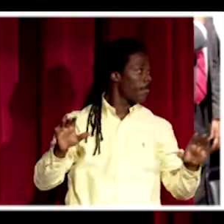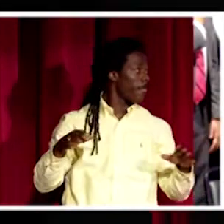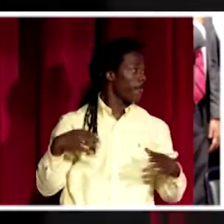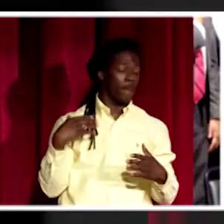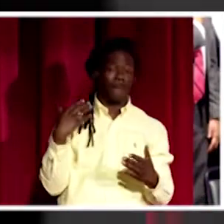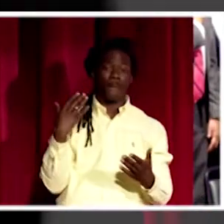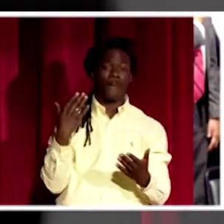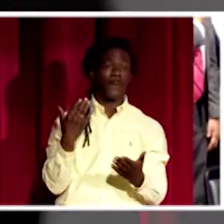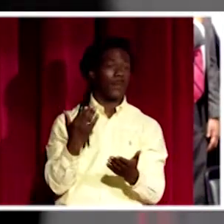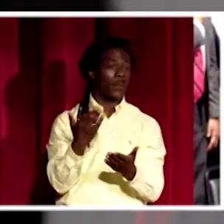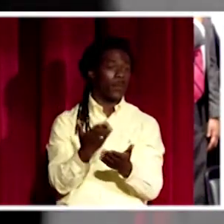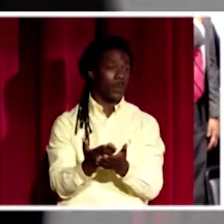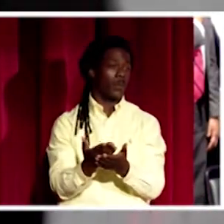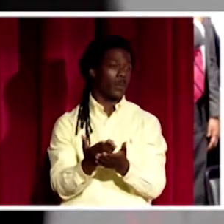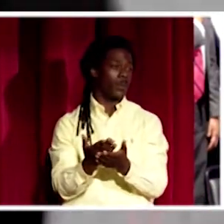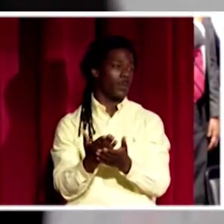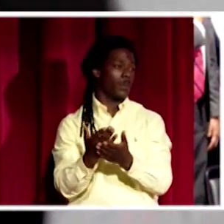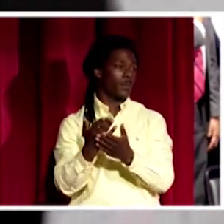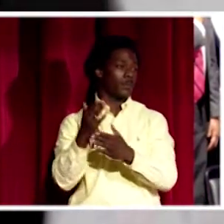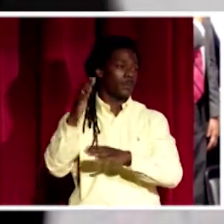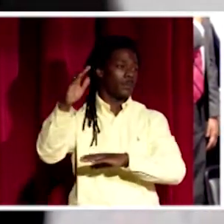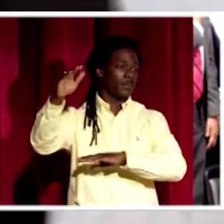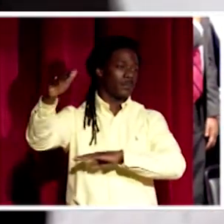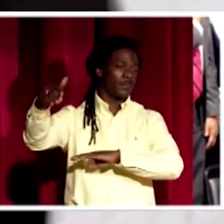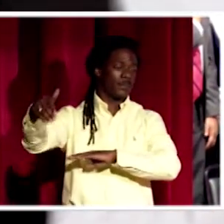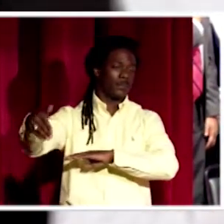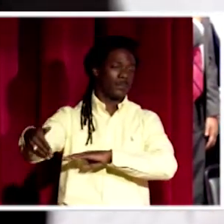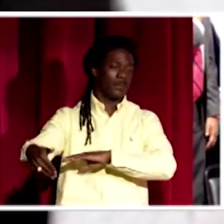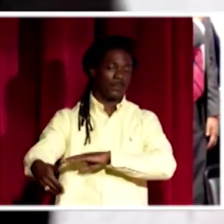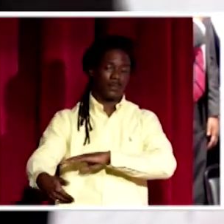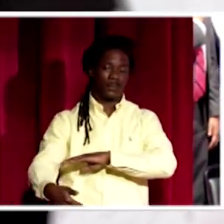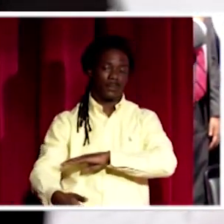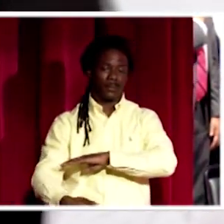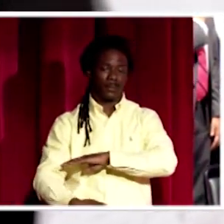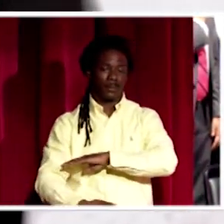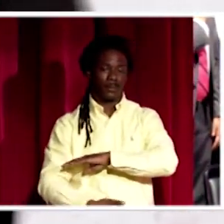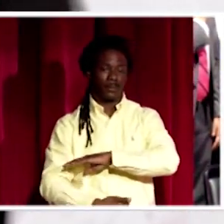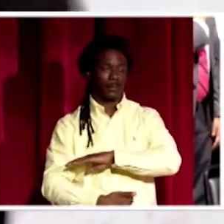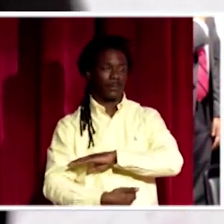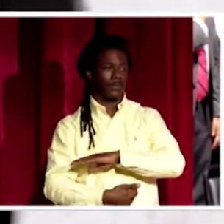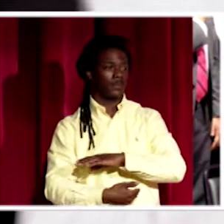air, gave proof through the